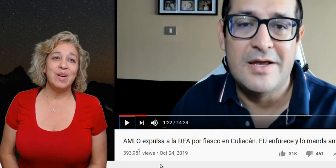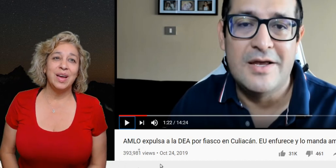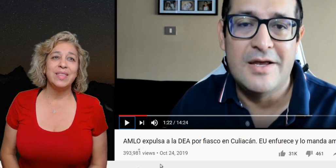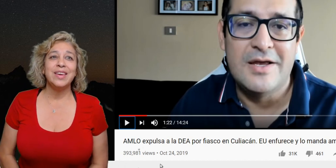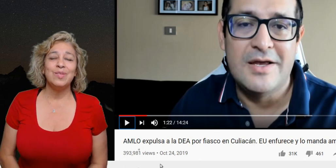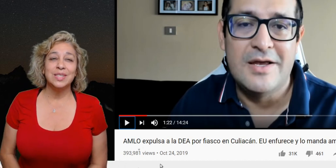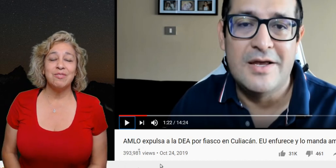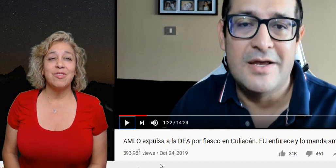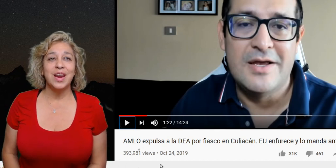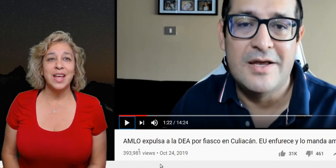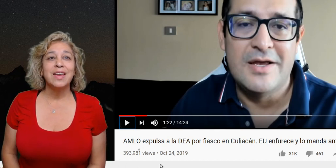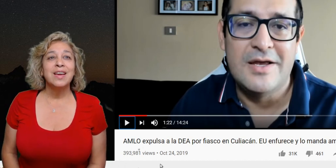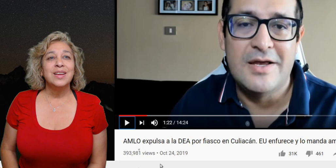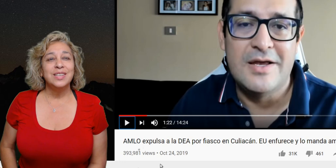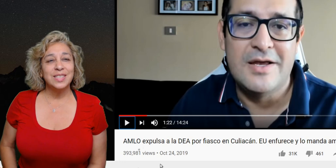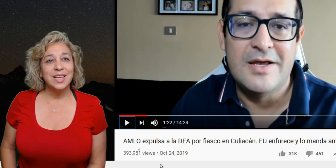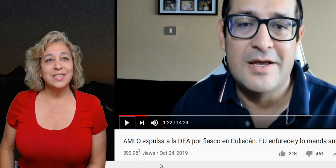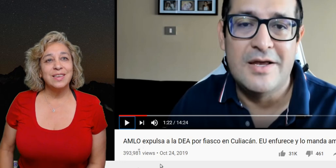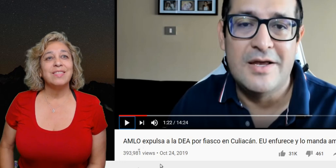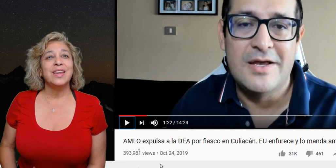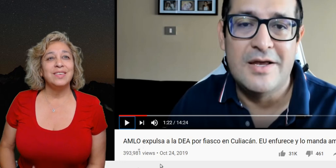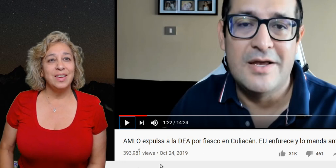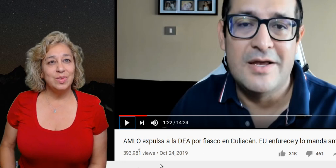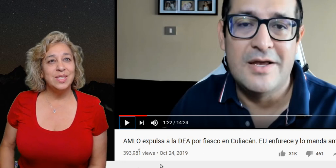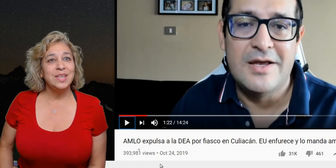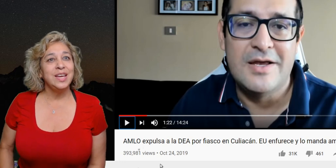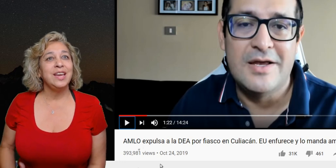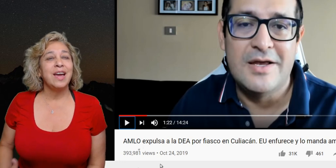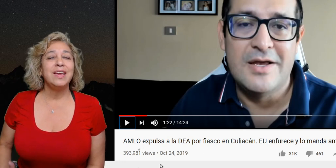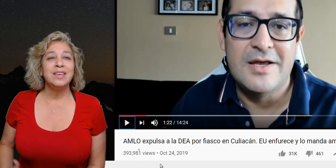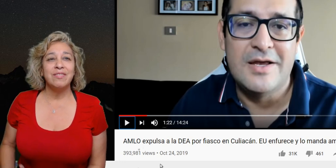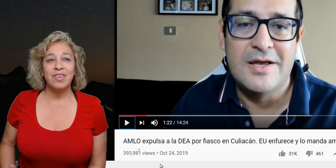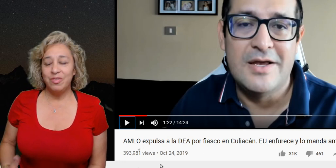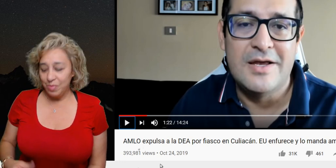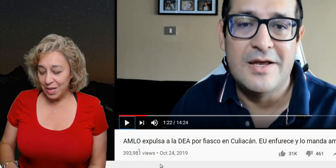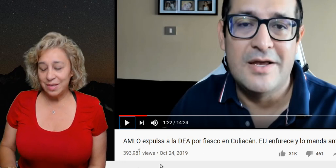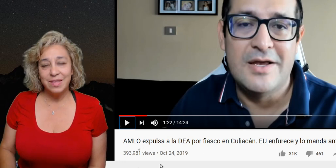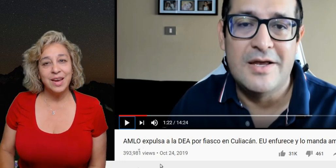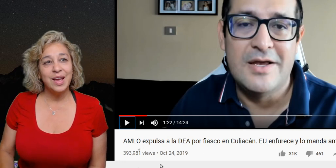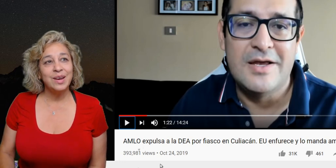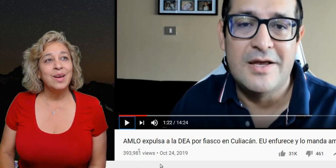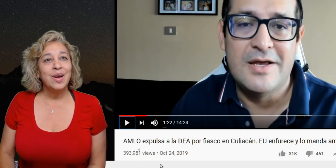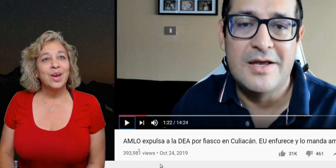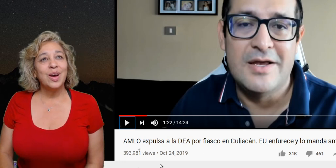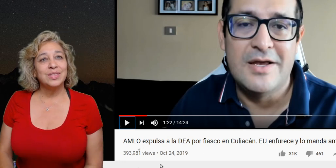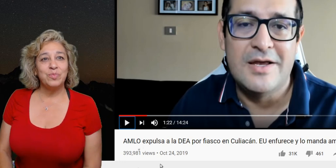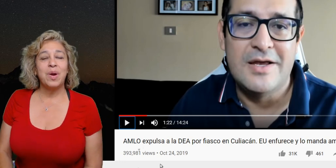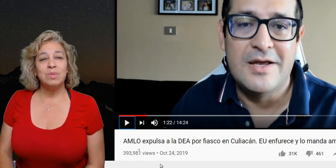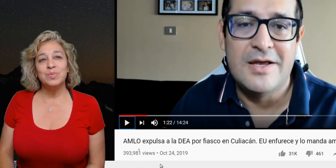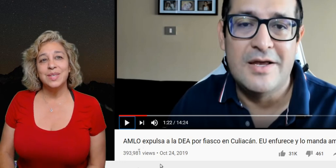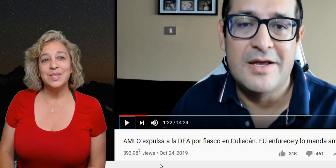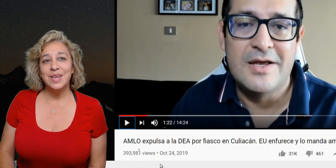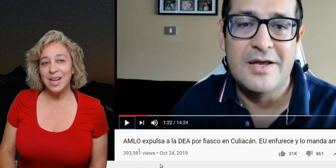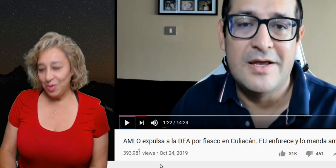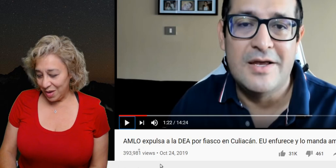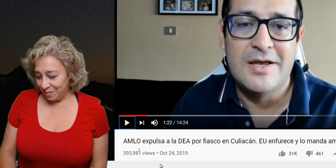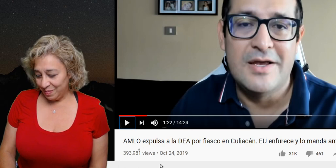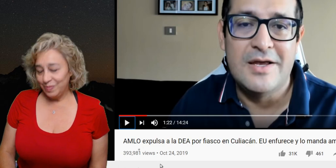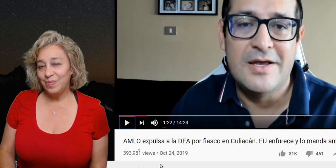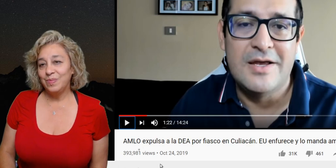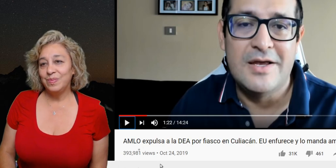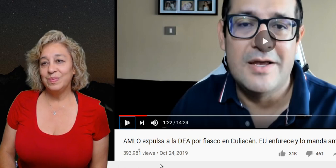video, I think it was on Friday, discussing that it was the DEA involvement that had caused the problems in